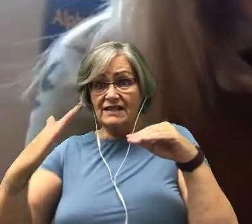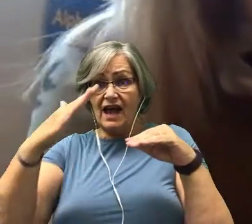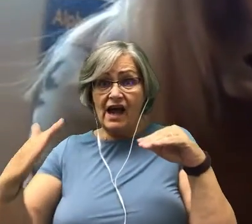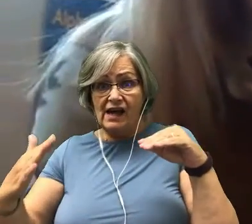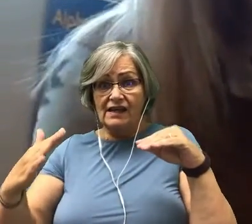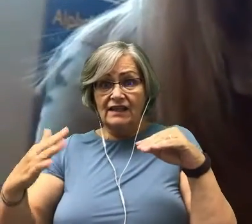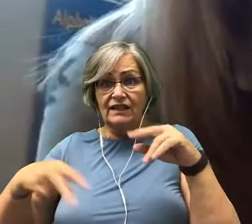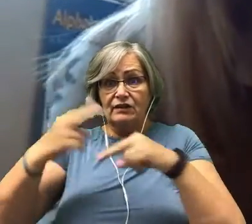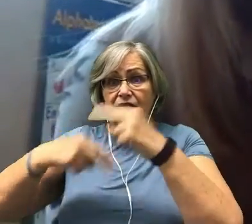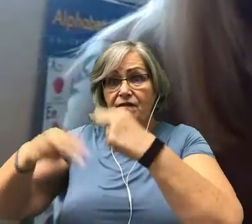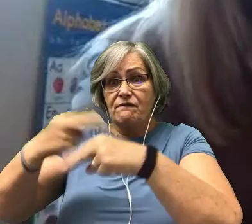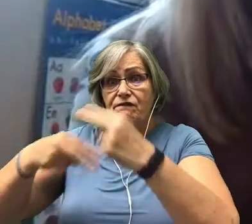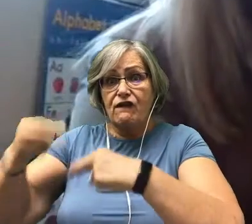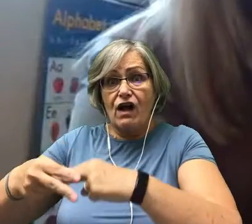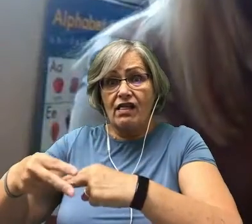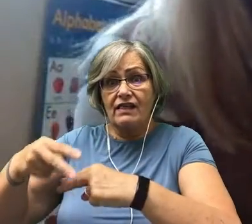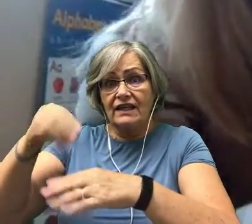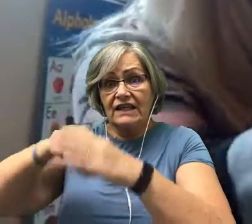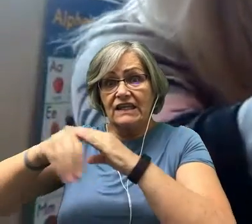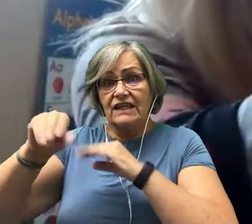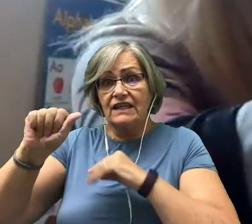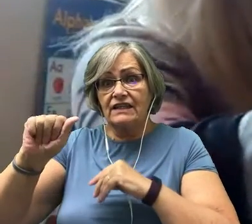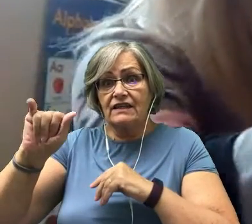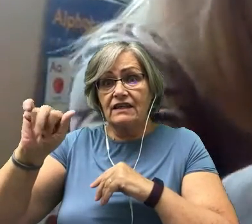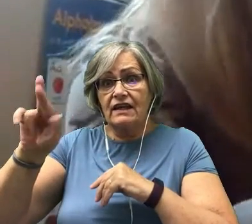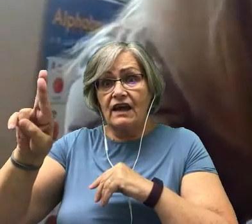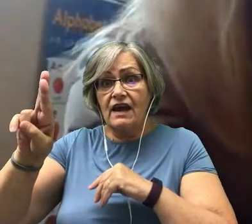was falling in thin air.